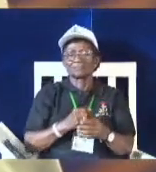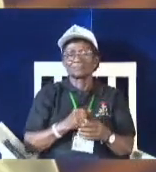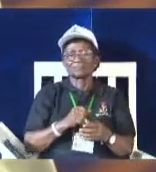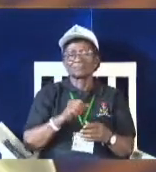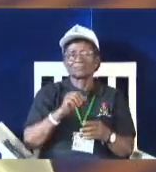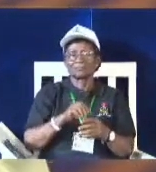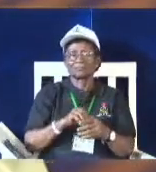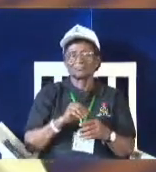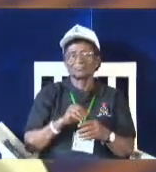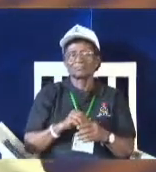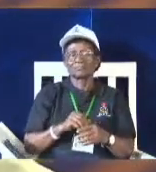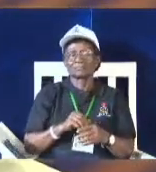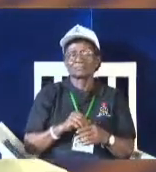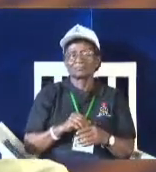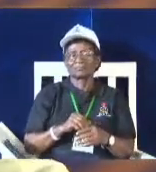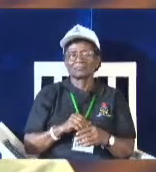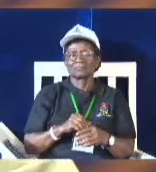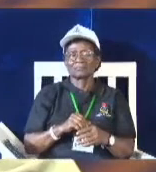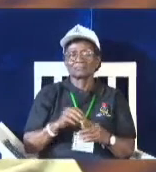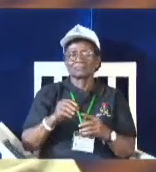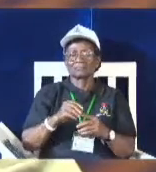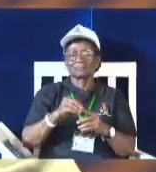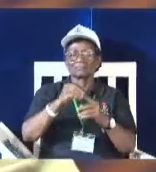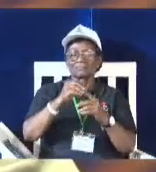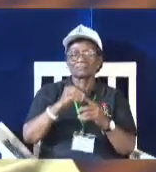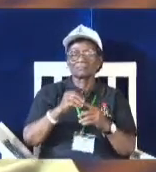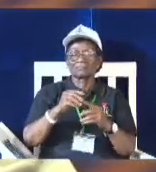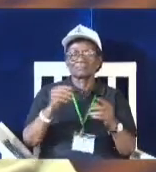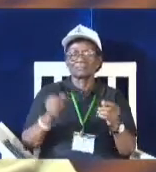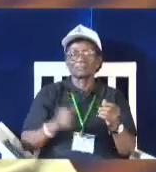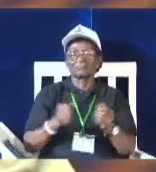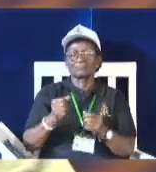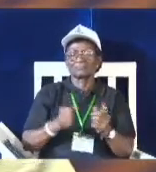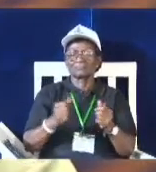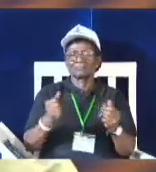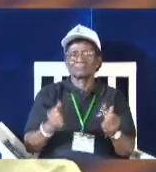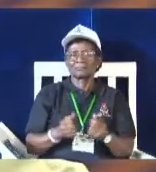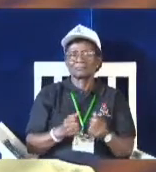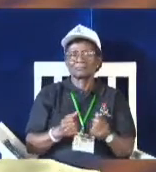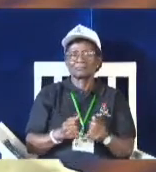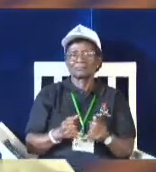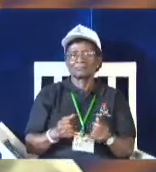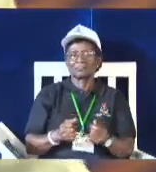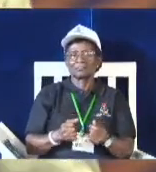in this particular car, number so and so.